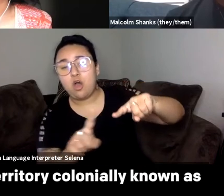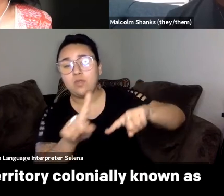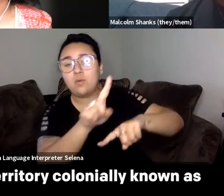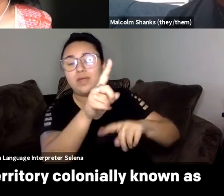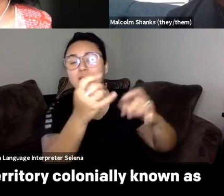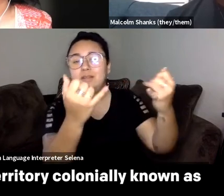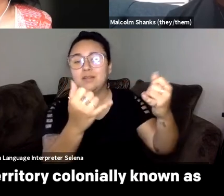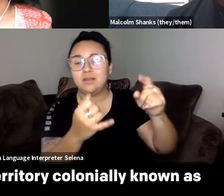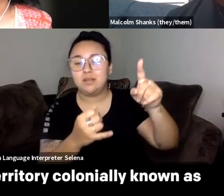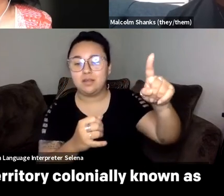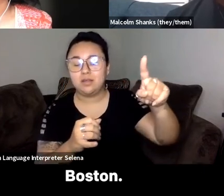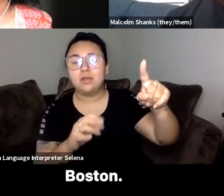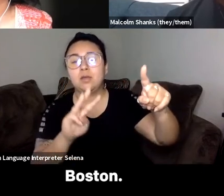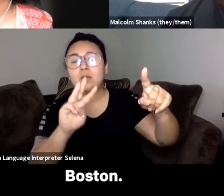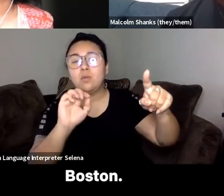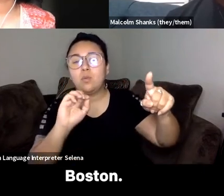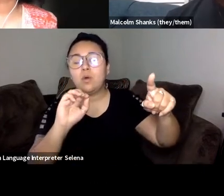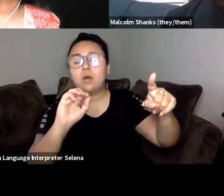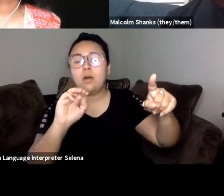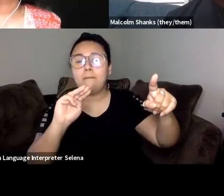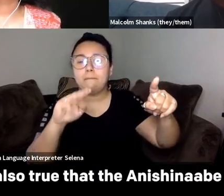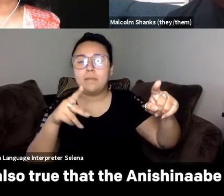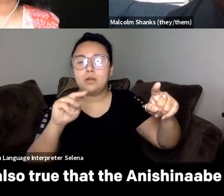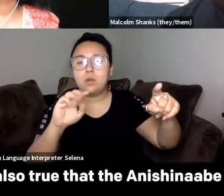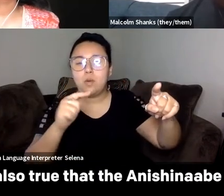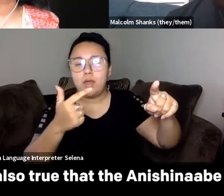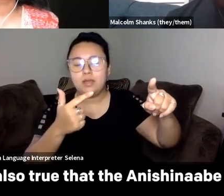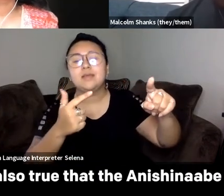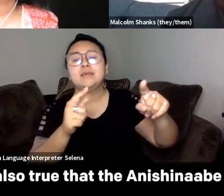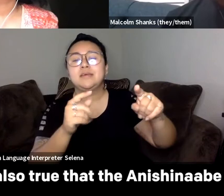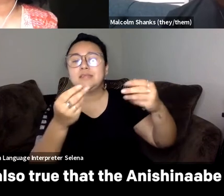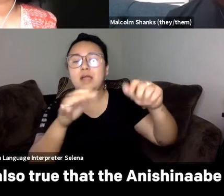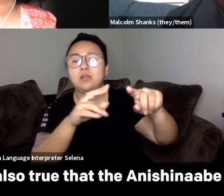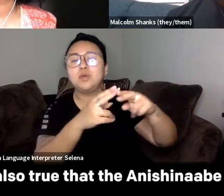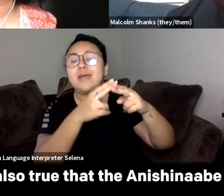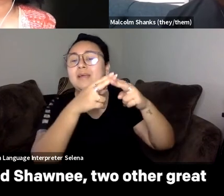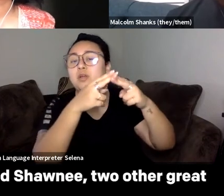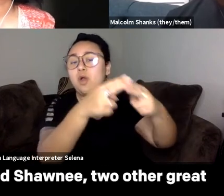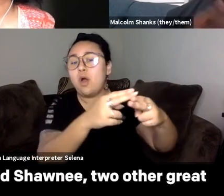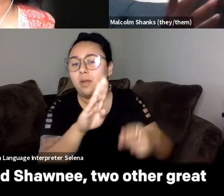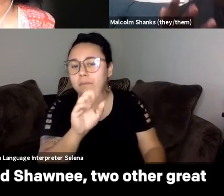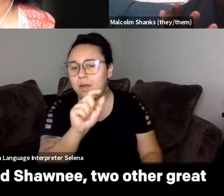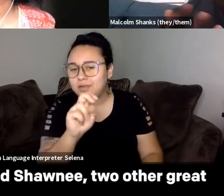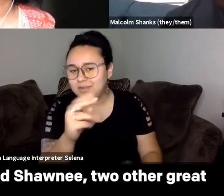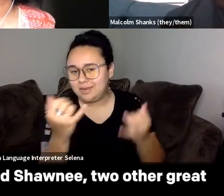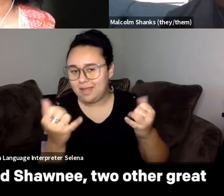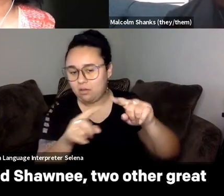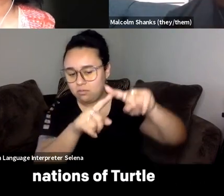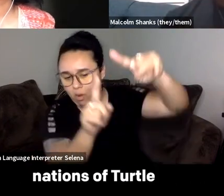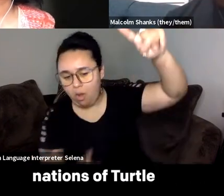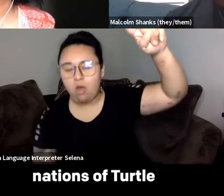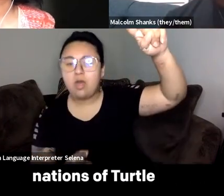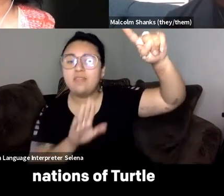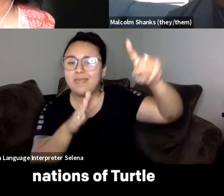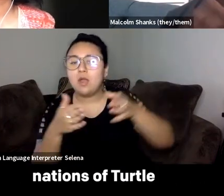now Mashpee Wampanoag territory, colonially known as Boston. It's also true that the Anishinaabe and